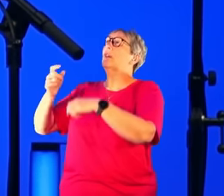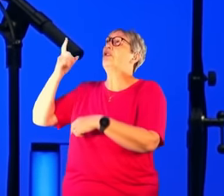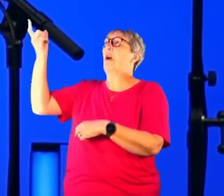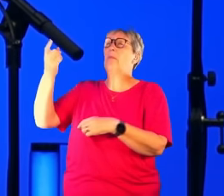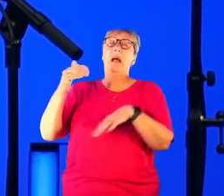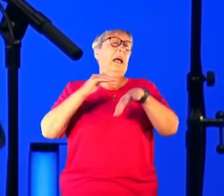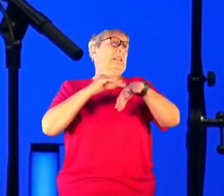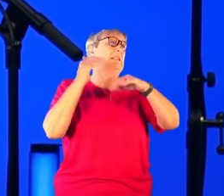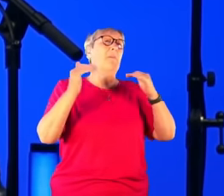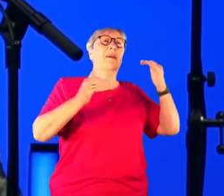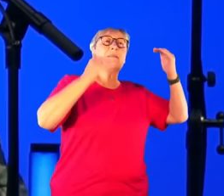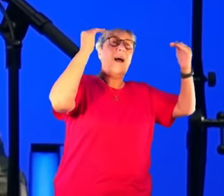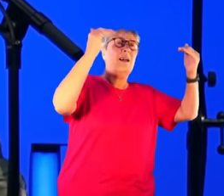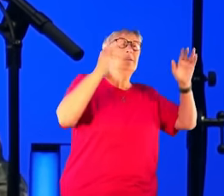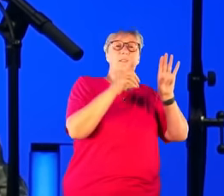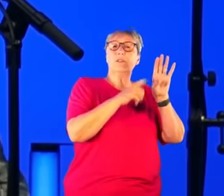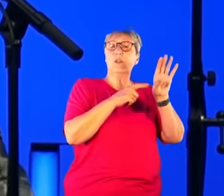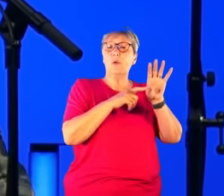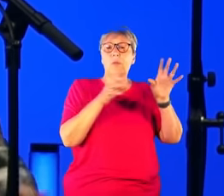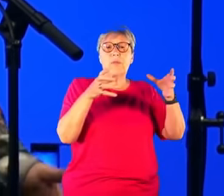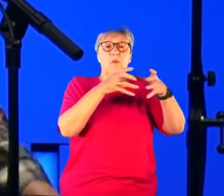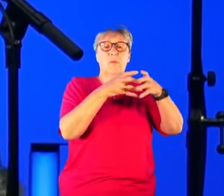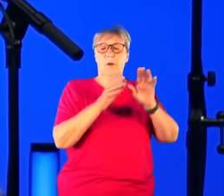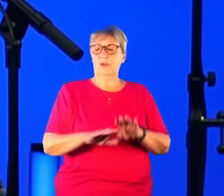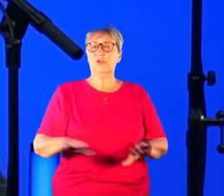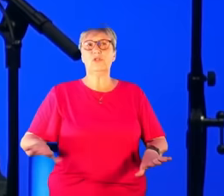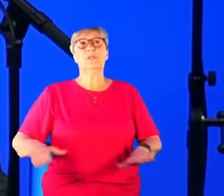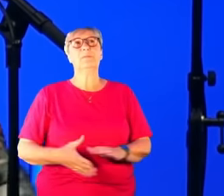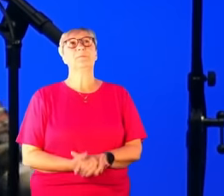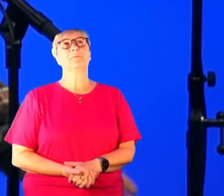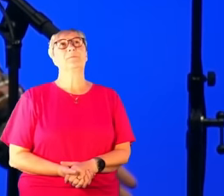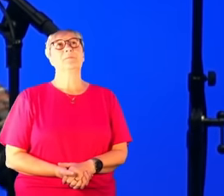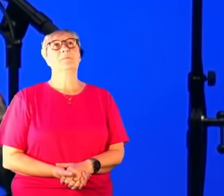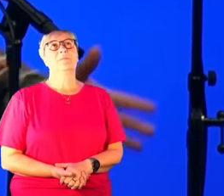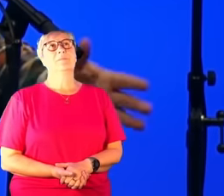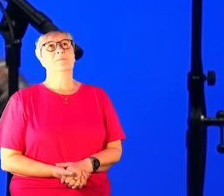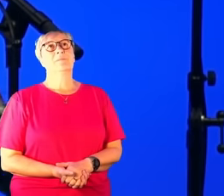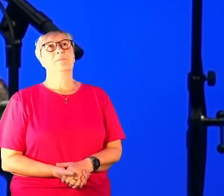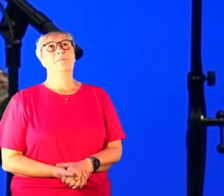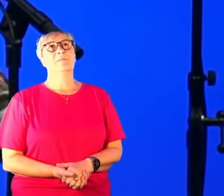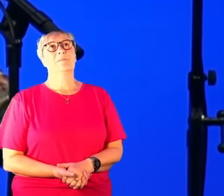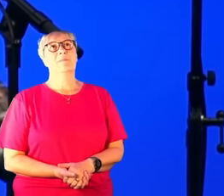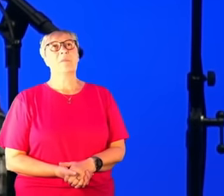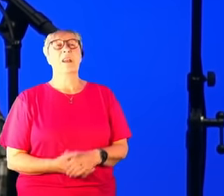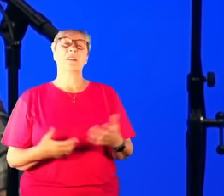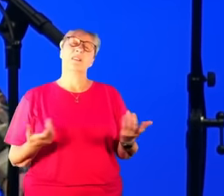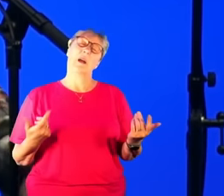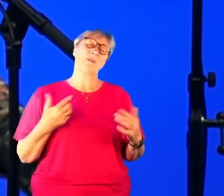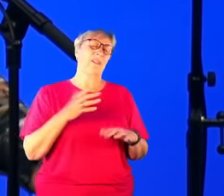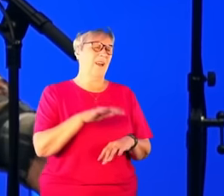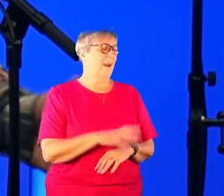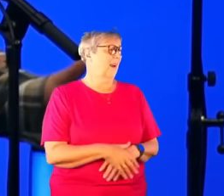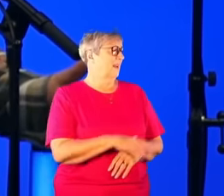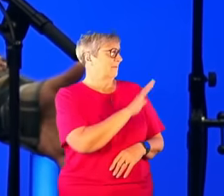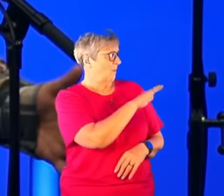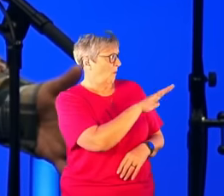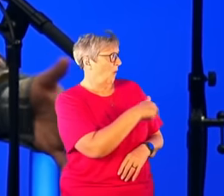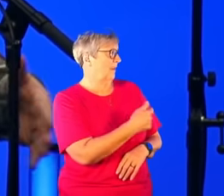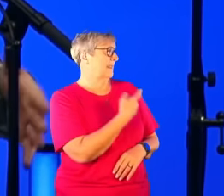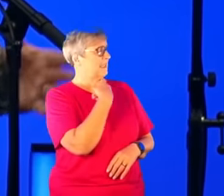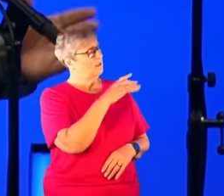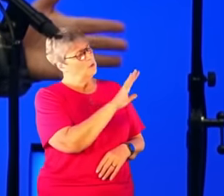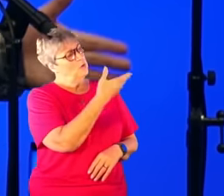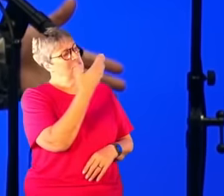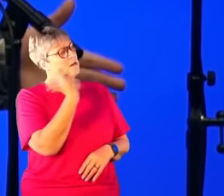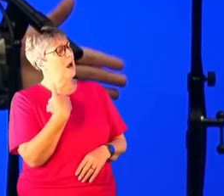And then I kind of was settled with that idea and that concept. And then Colin said, would you like to come and serve at the Keswick Convention? So I